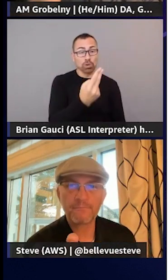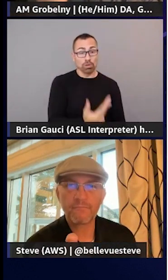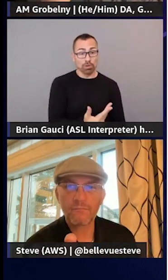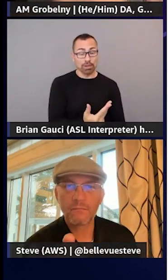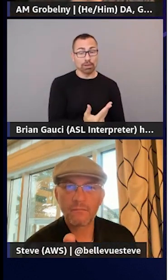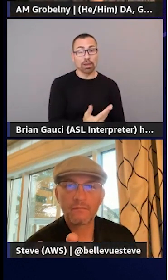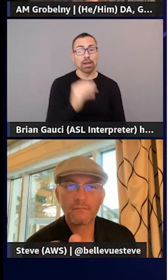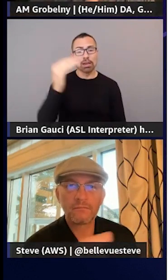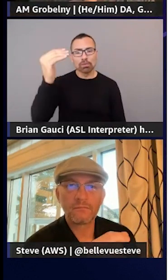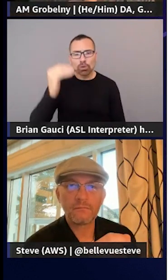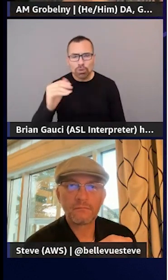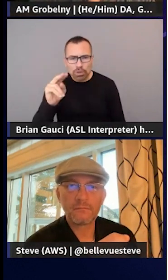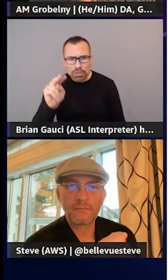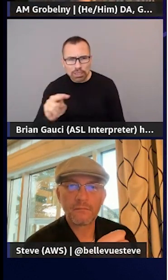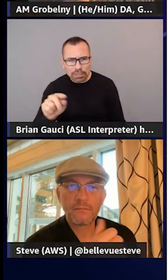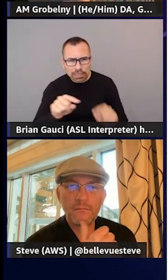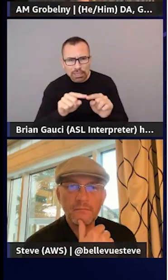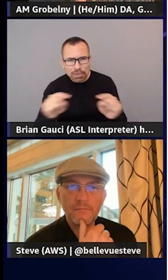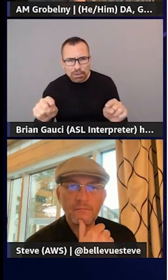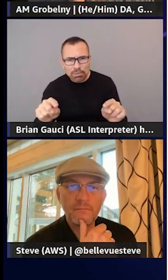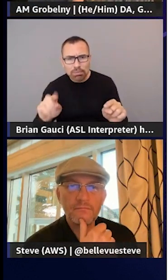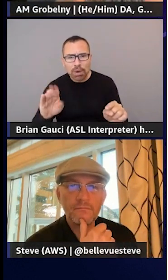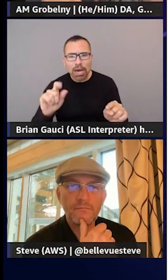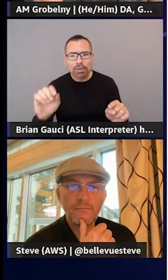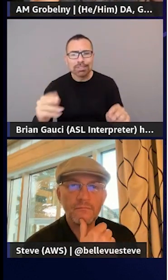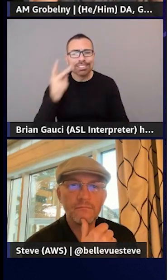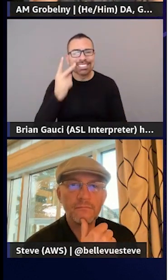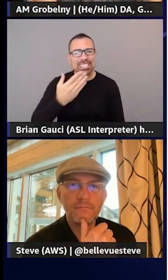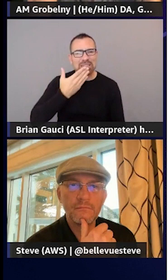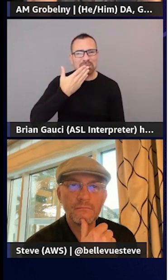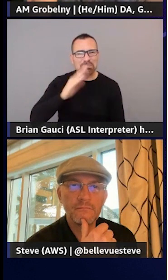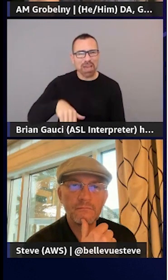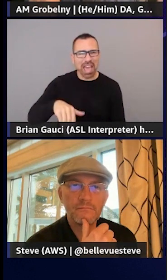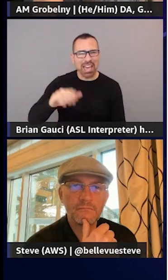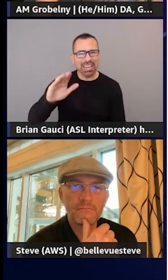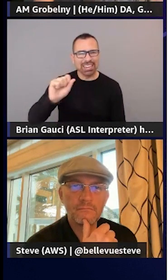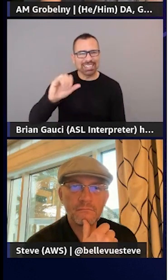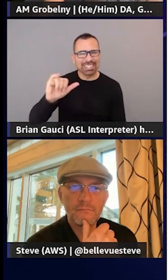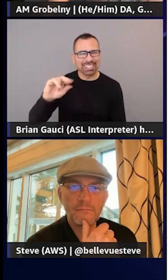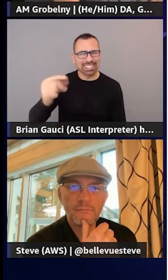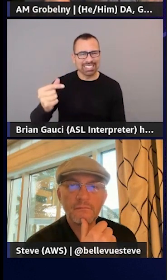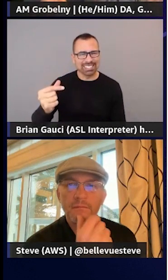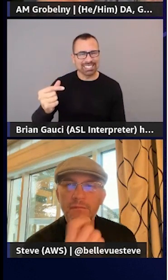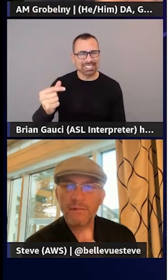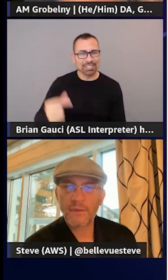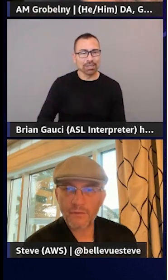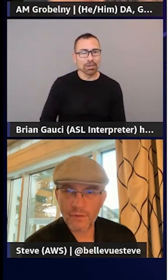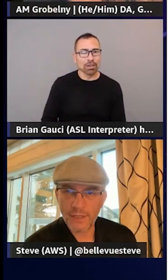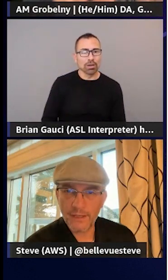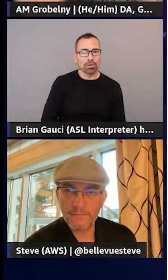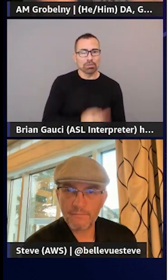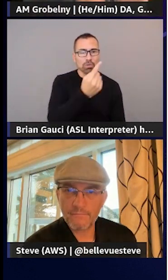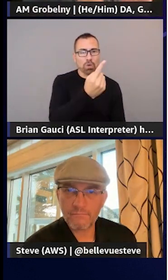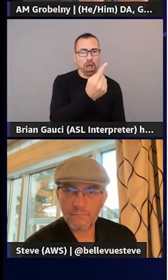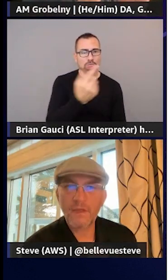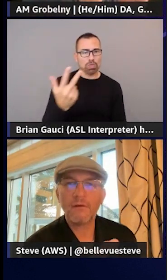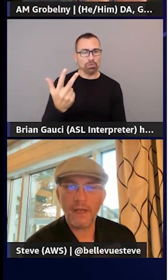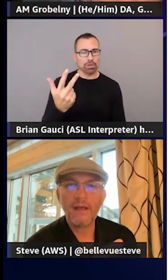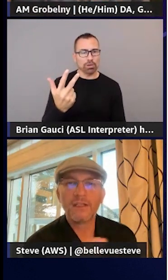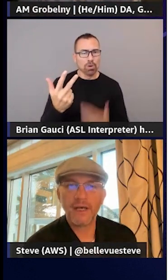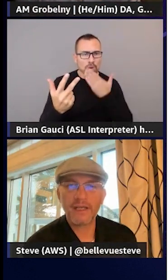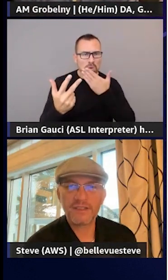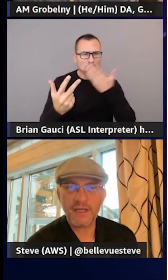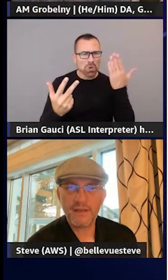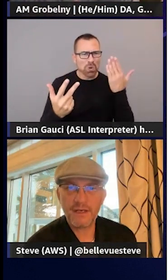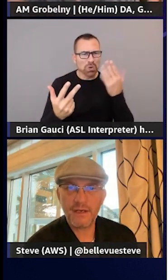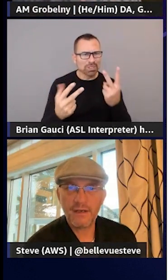look at the bottom where it says bad casing, that's like having chapter 1 and chapter 3 with no chapter 2 in between. Okay, so